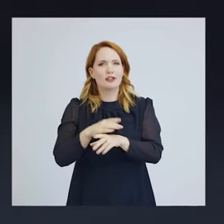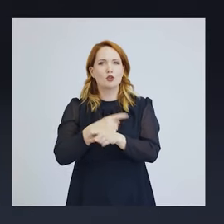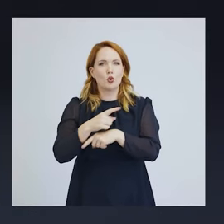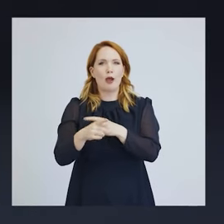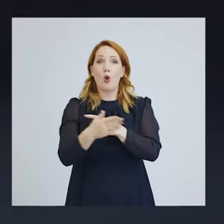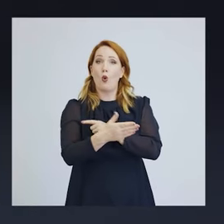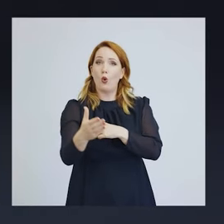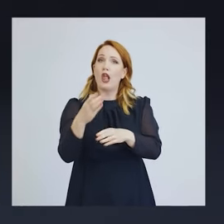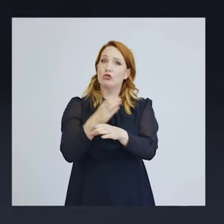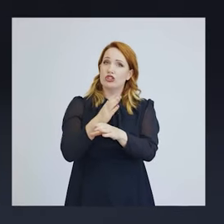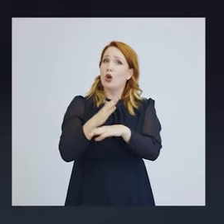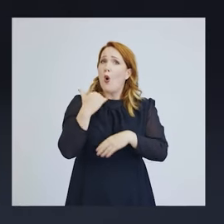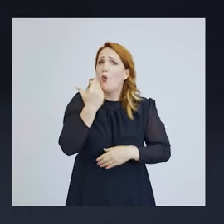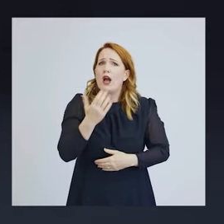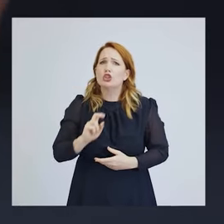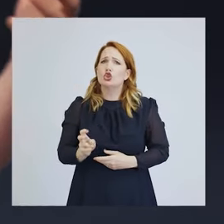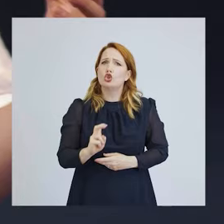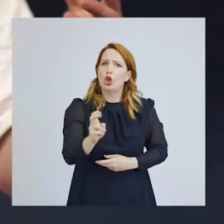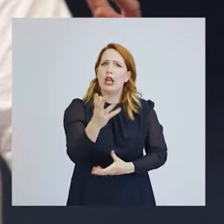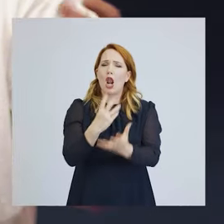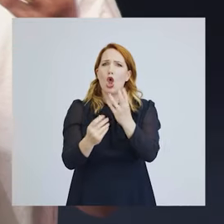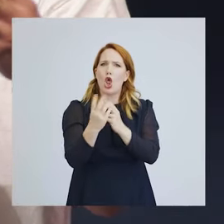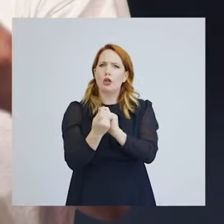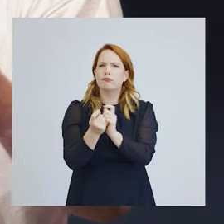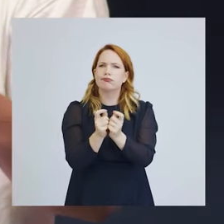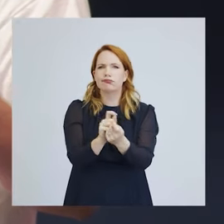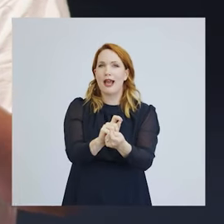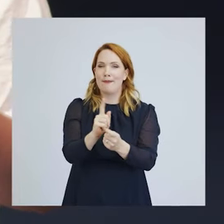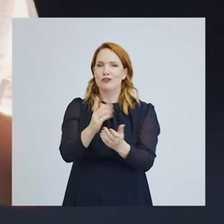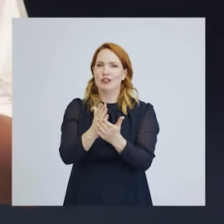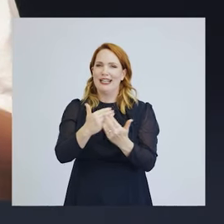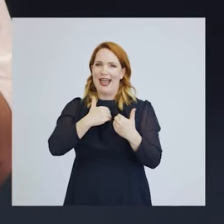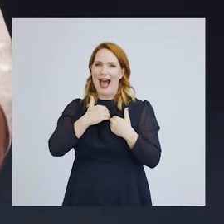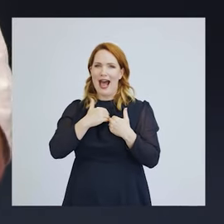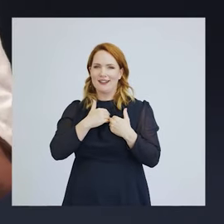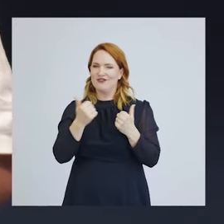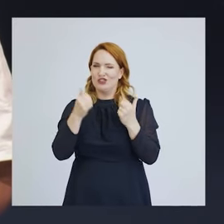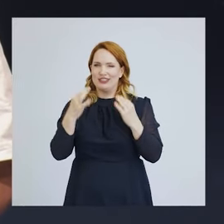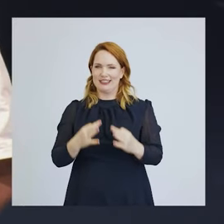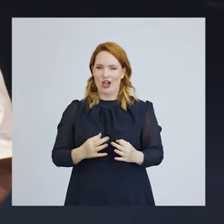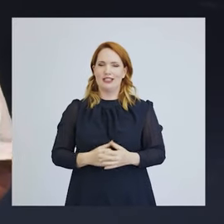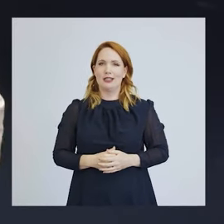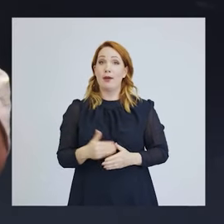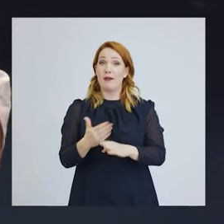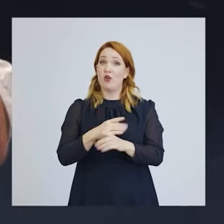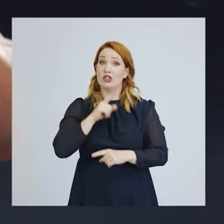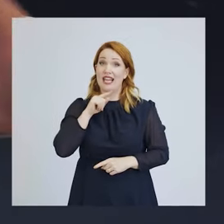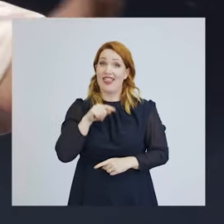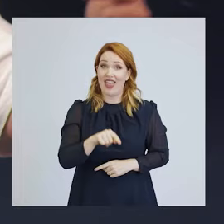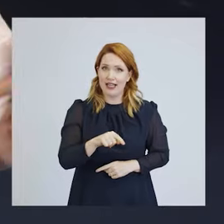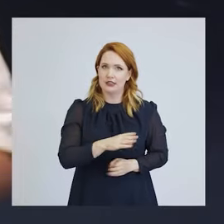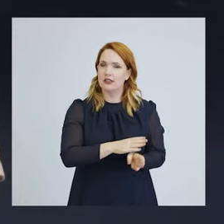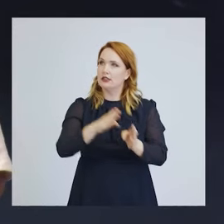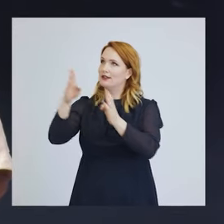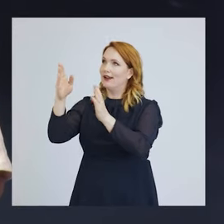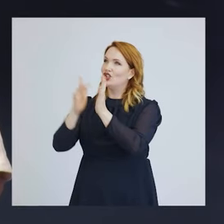I want to touch on some of the things that all of us are still on a journey for these three things, but we've decided them in our hearts. But yet, before